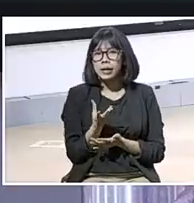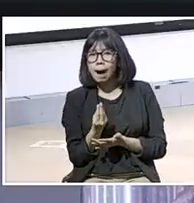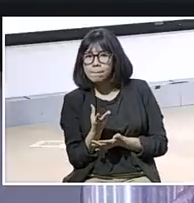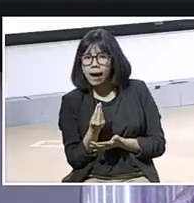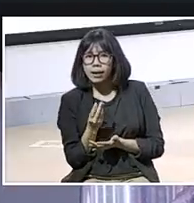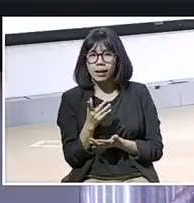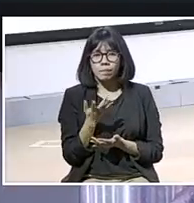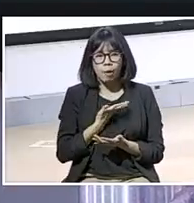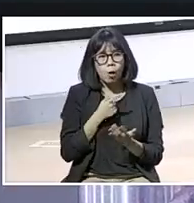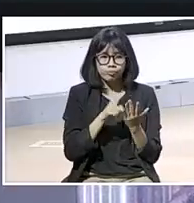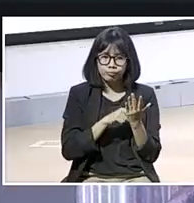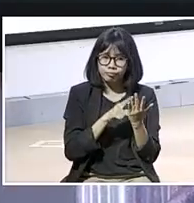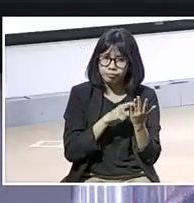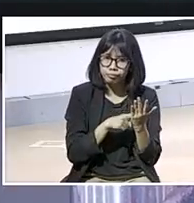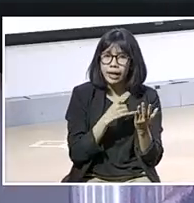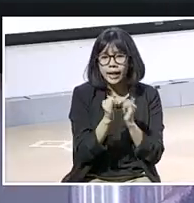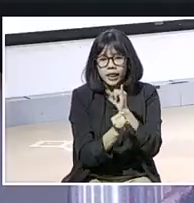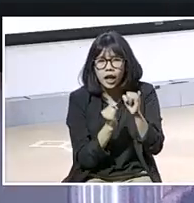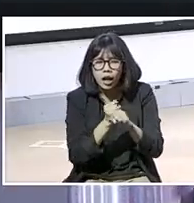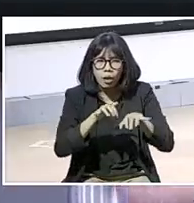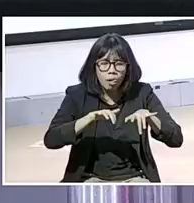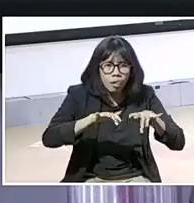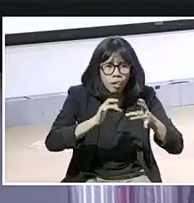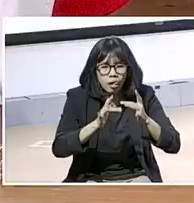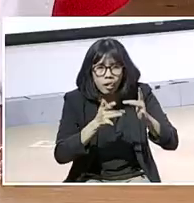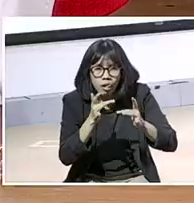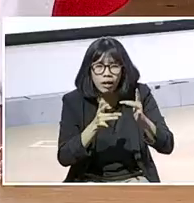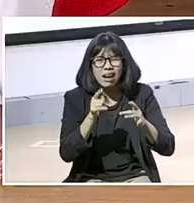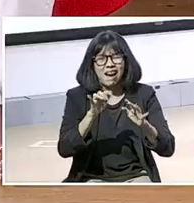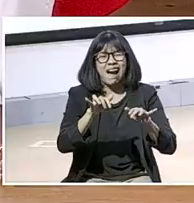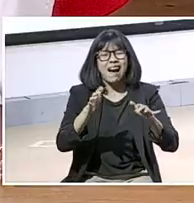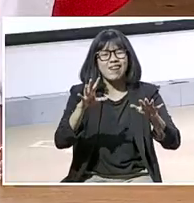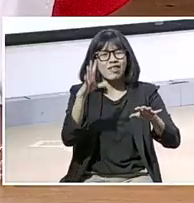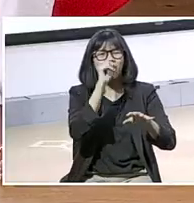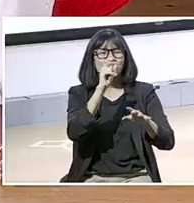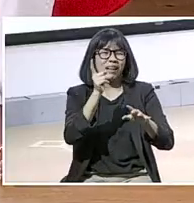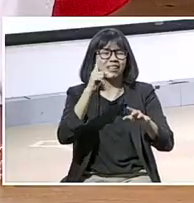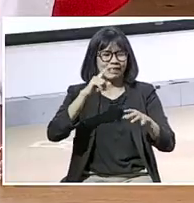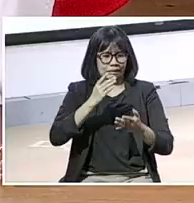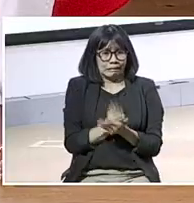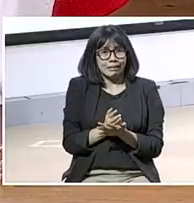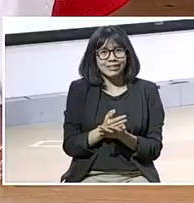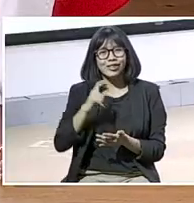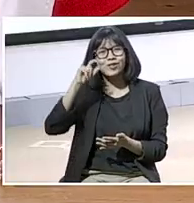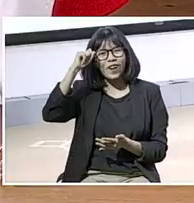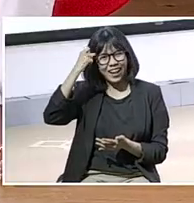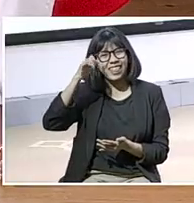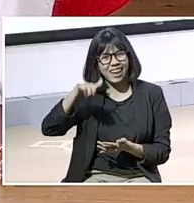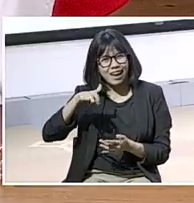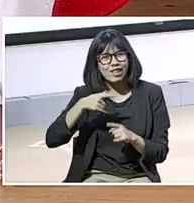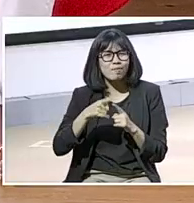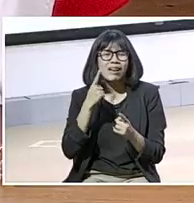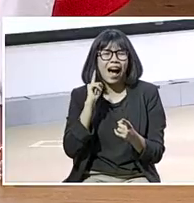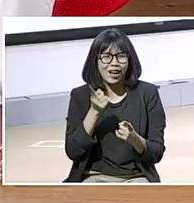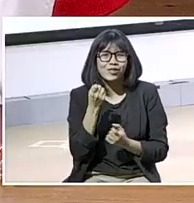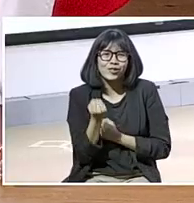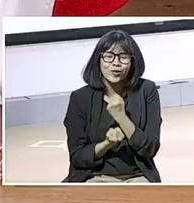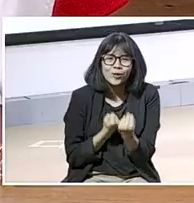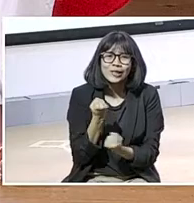through. And it's not easy. I know it's not easy, especially everyone have their phones right now. I mean, people starting